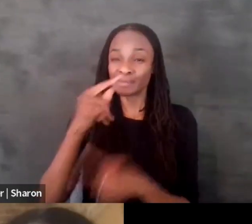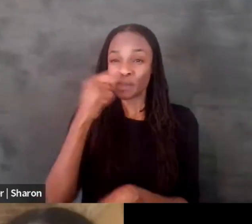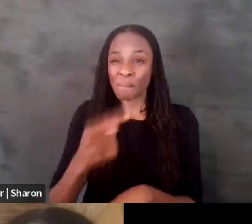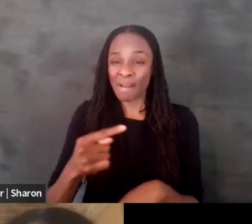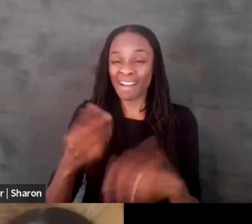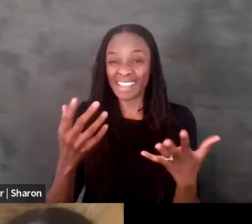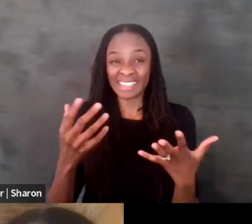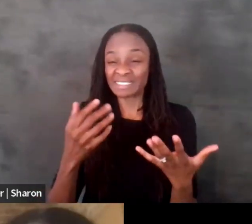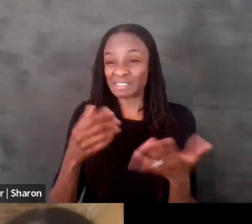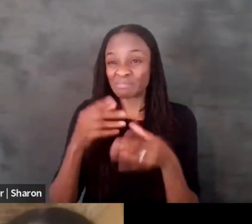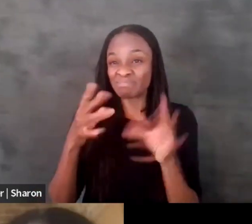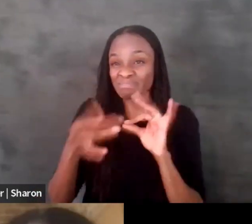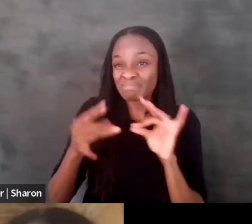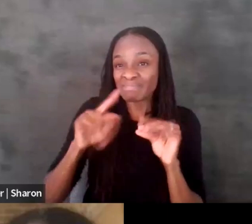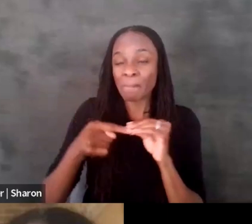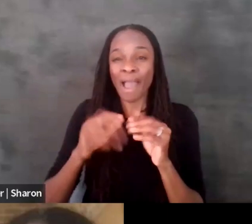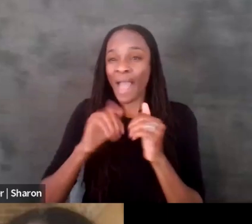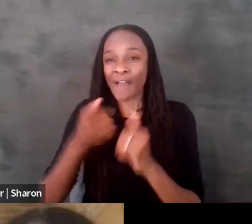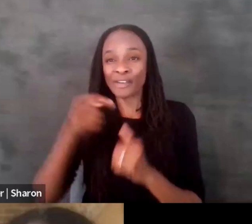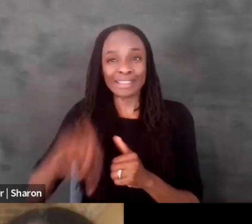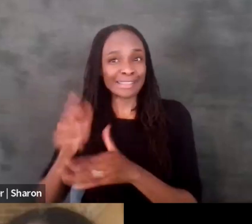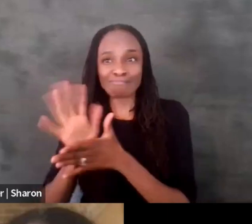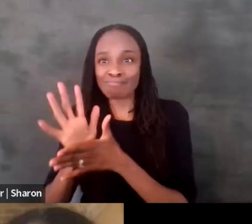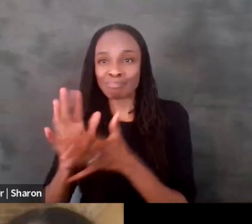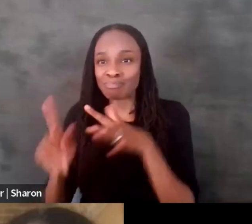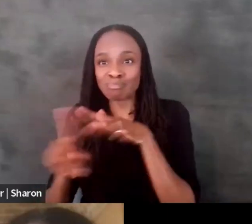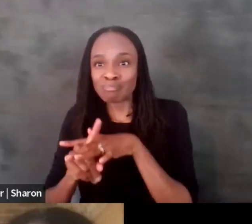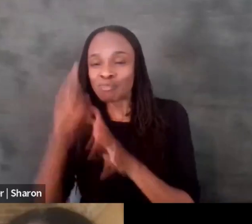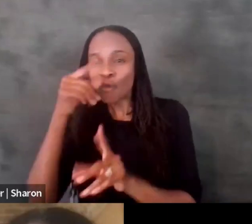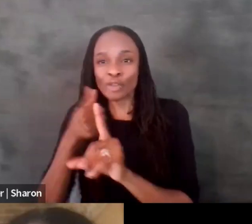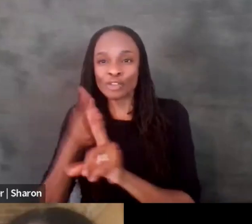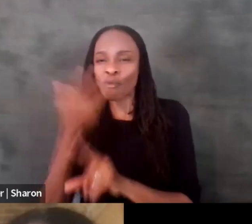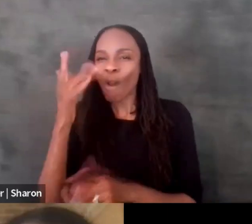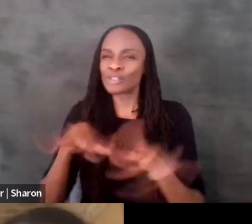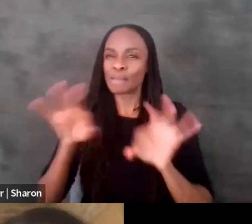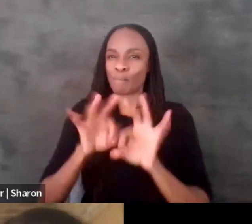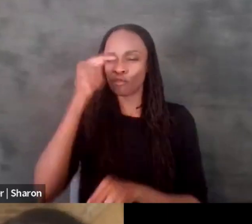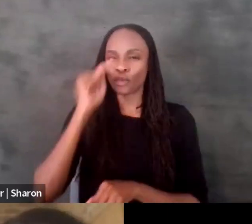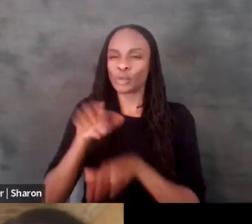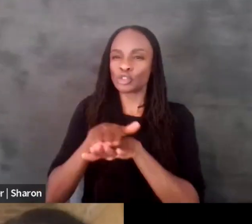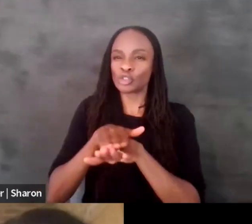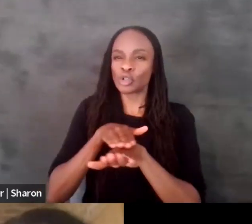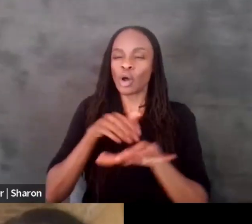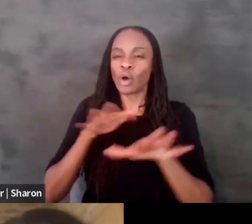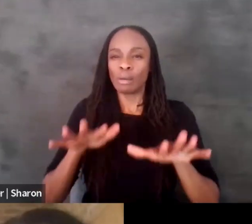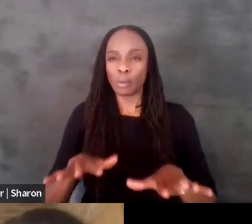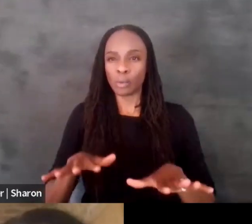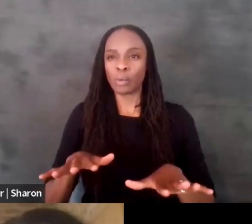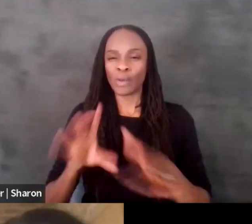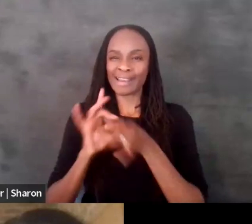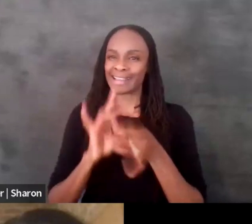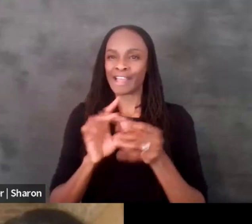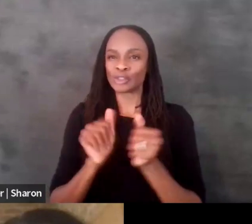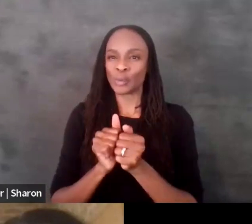about how the film came about and why it was important for you to sort of slow down and connect with